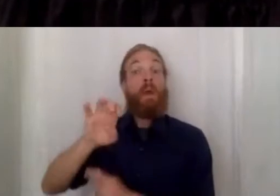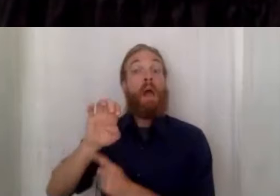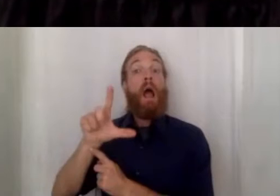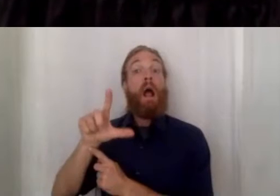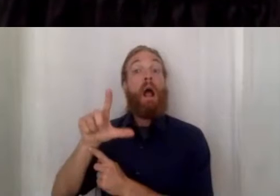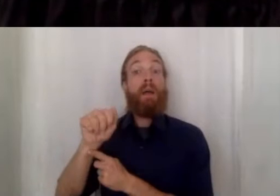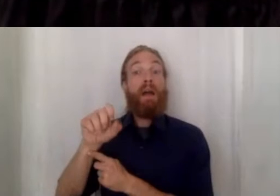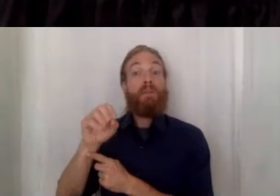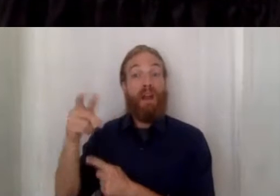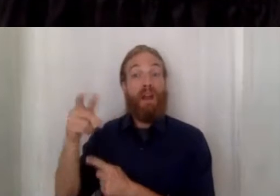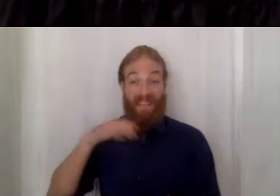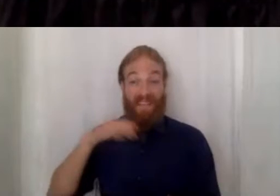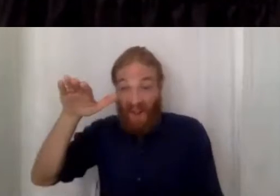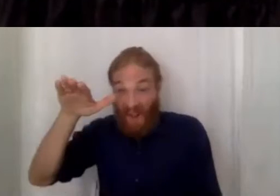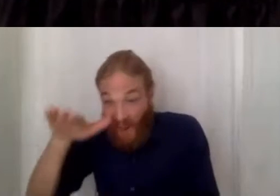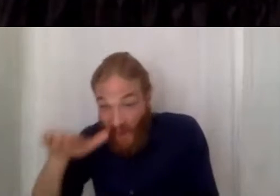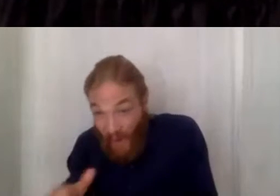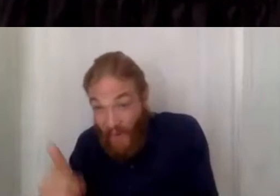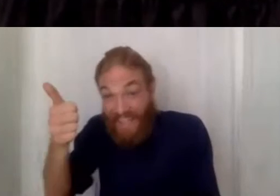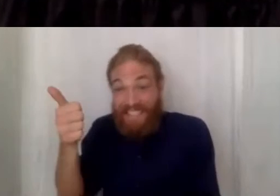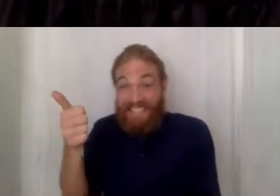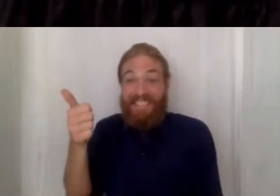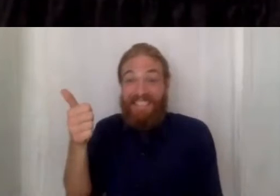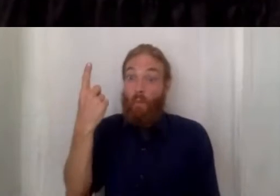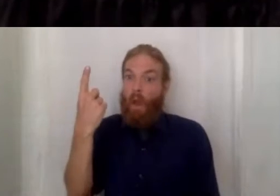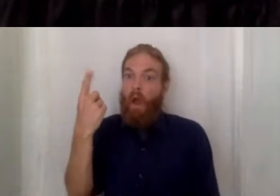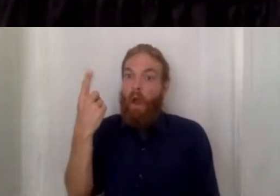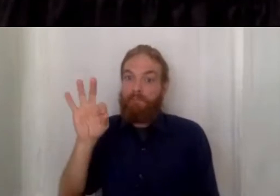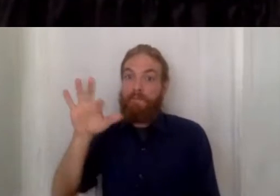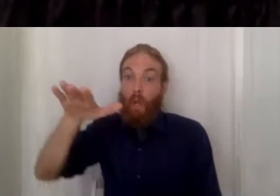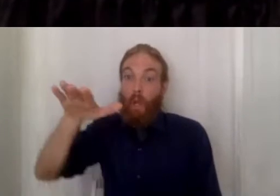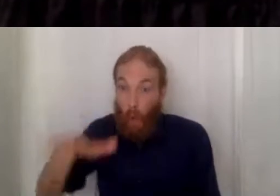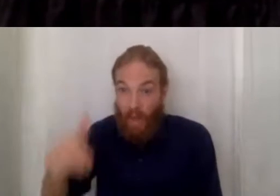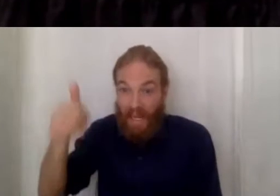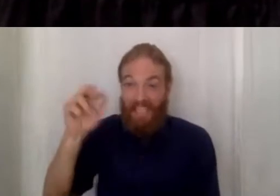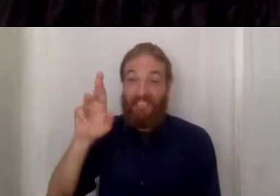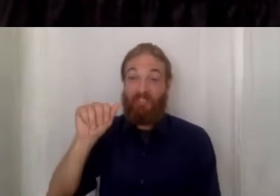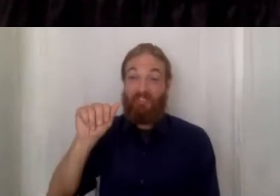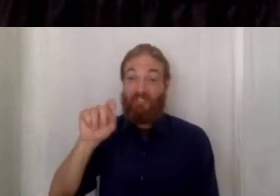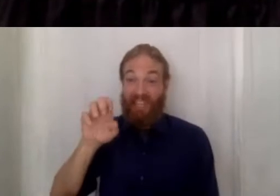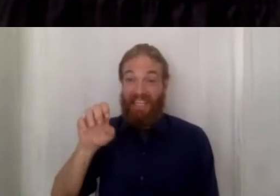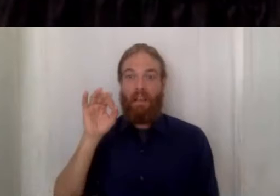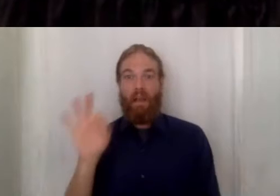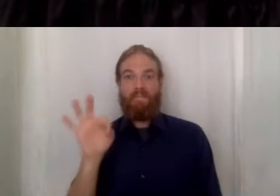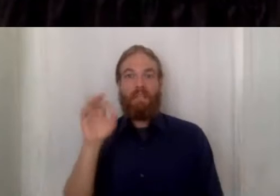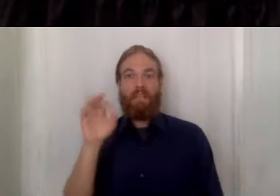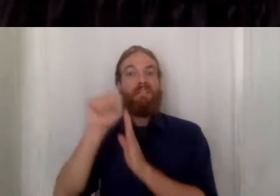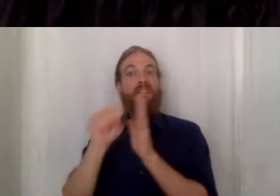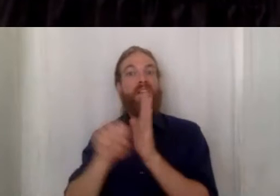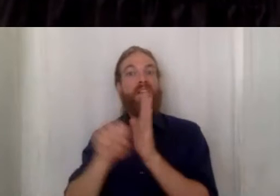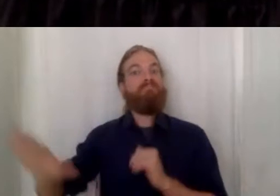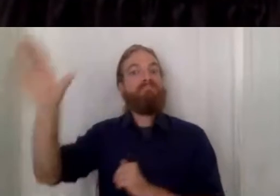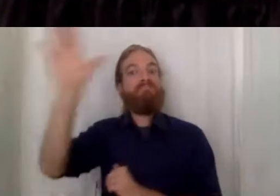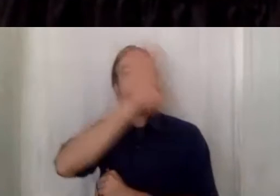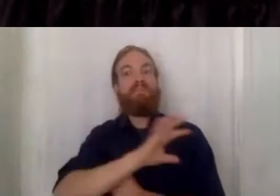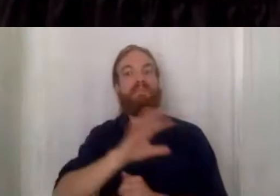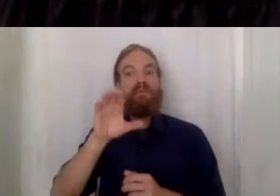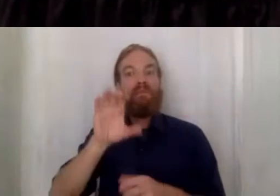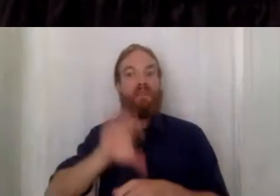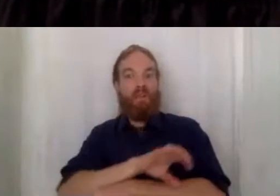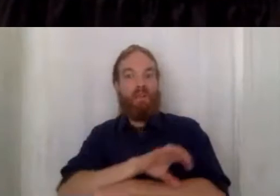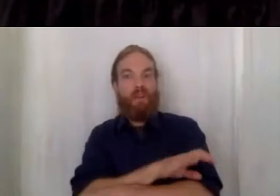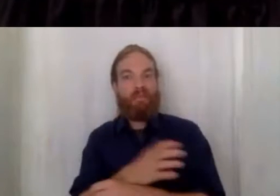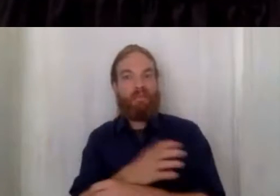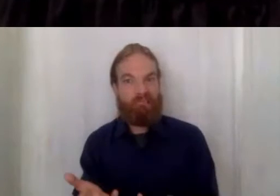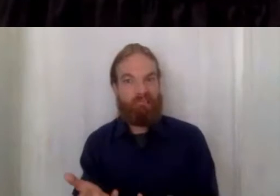most populated counties in Colorado. Yeah. We're making progress, got a lot of work to do, but we're not where